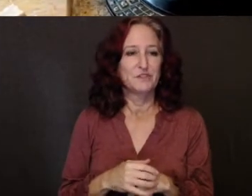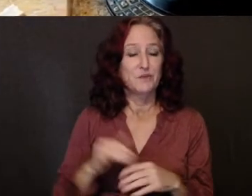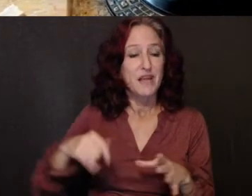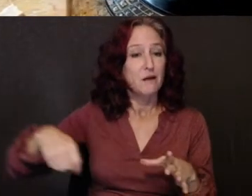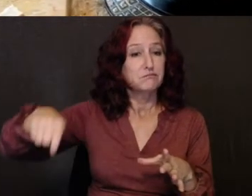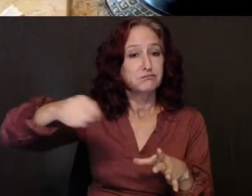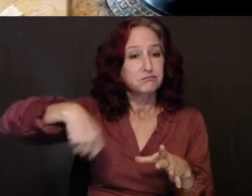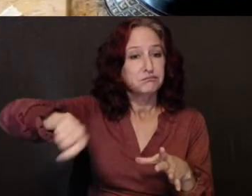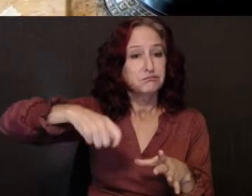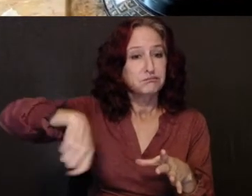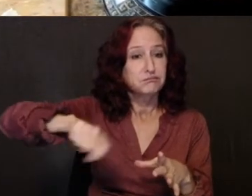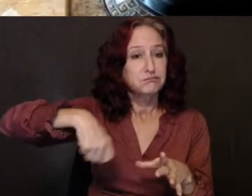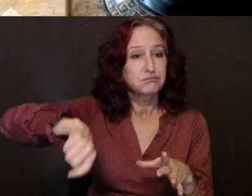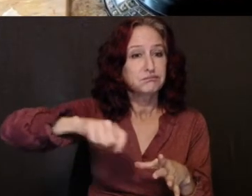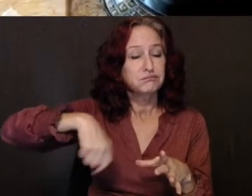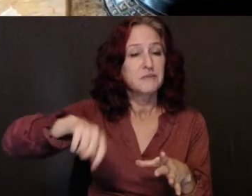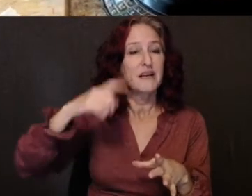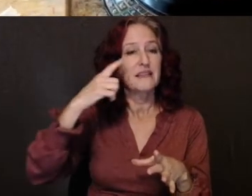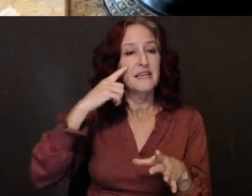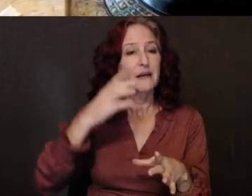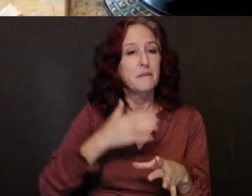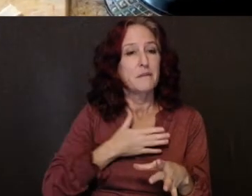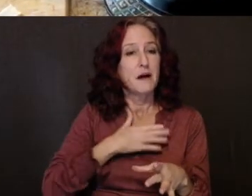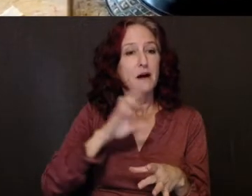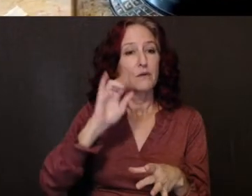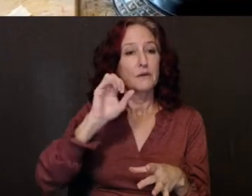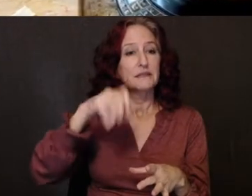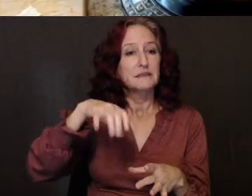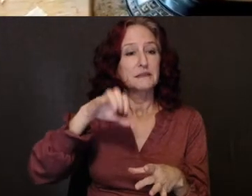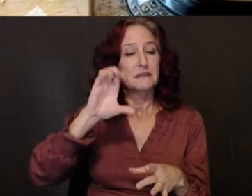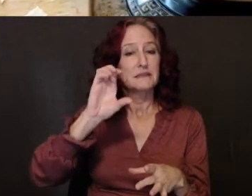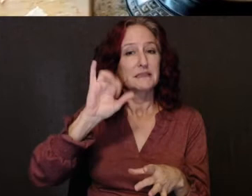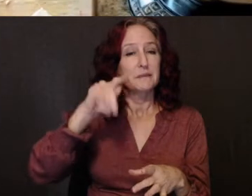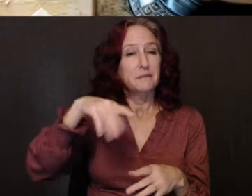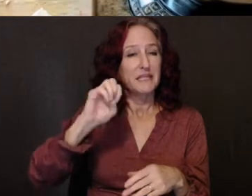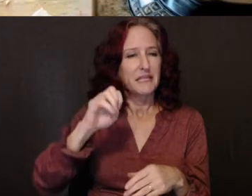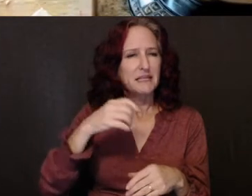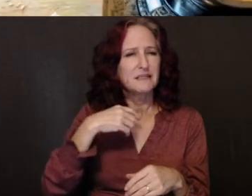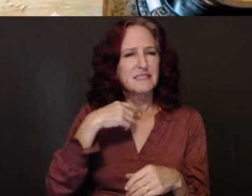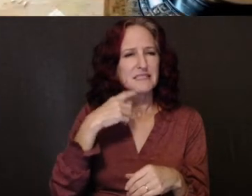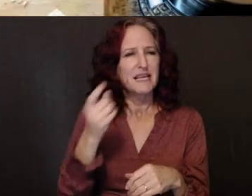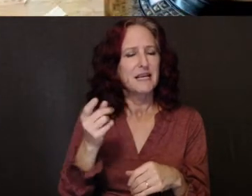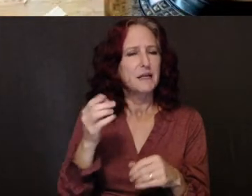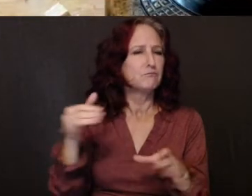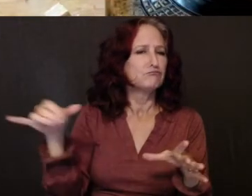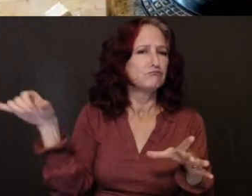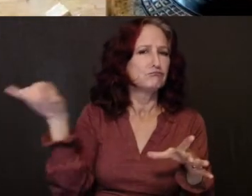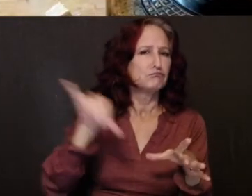good dinner with it, so I had a lot of fun with that. Okay. And then once you get to about there,